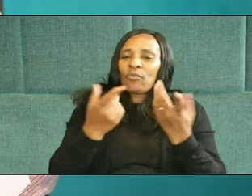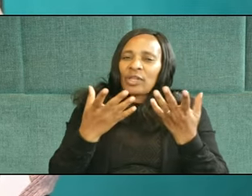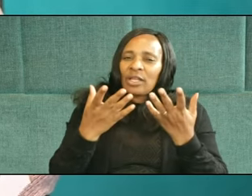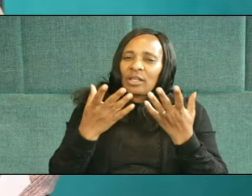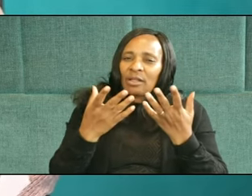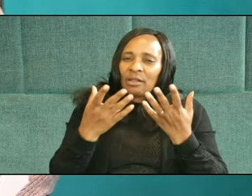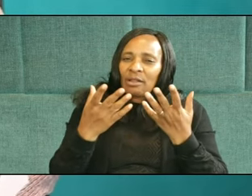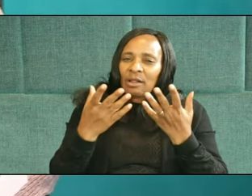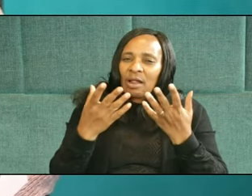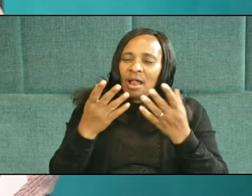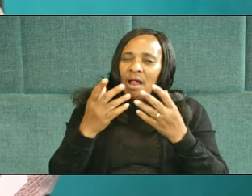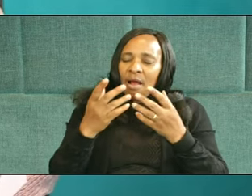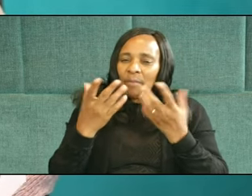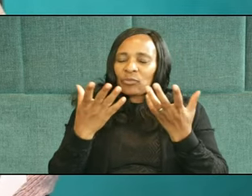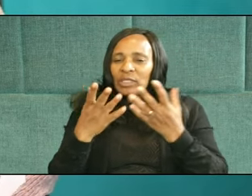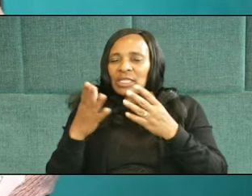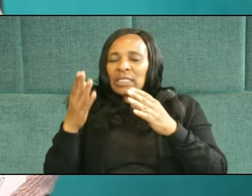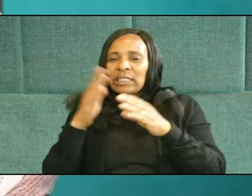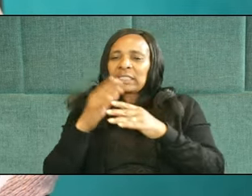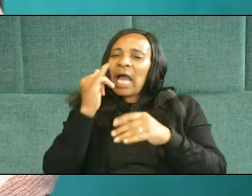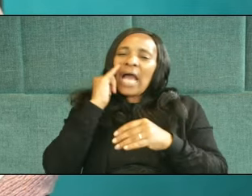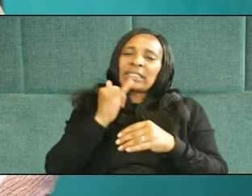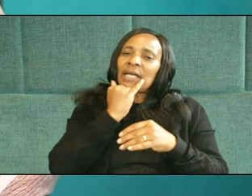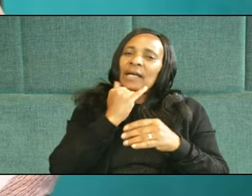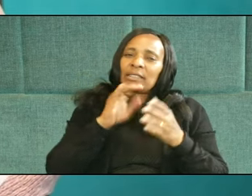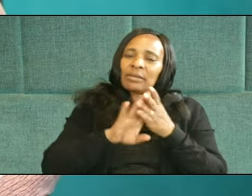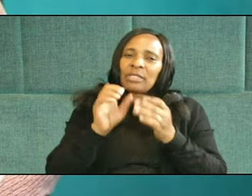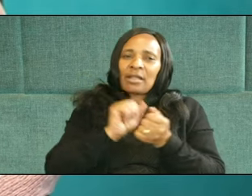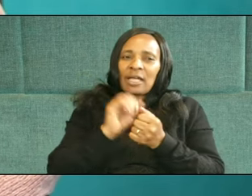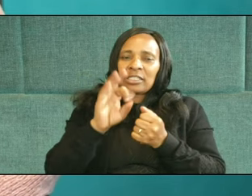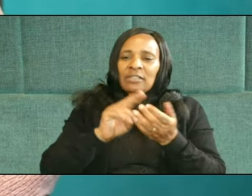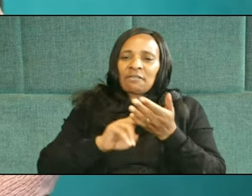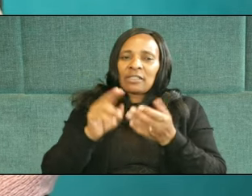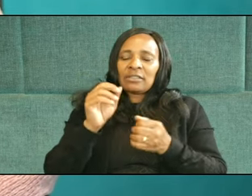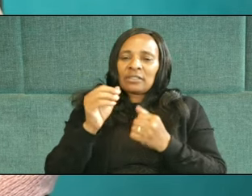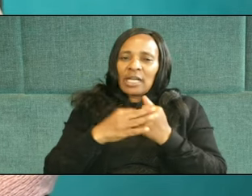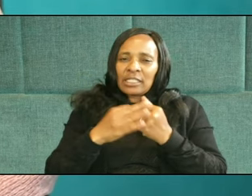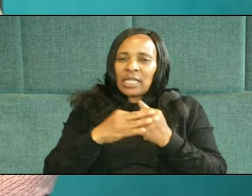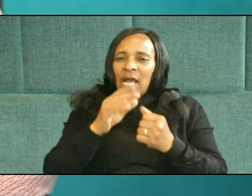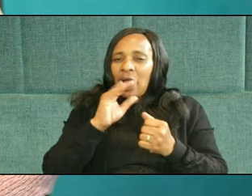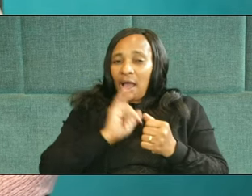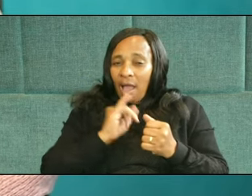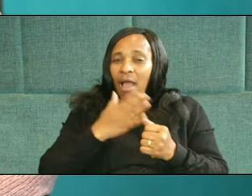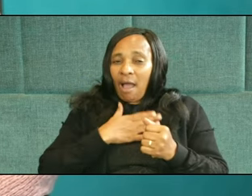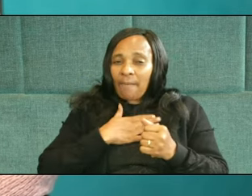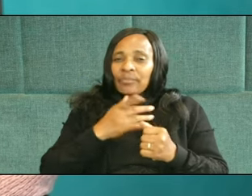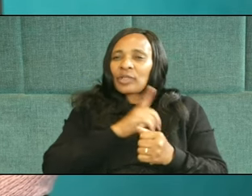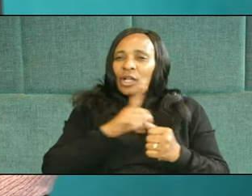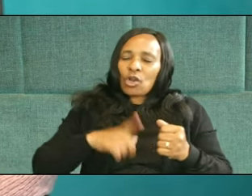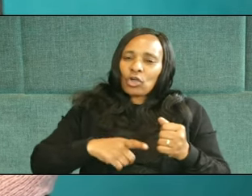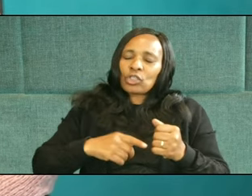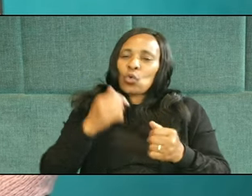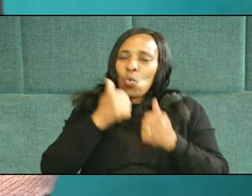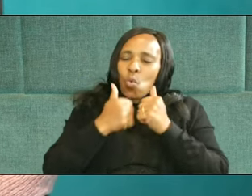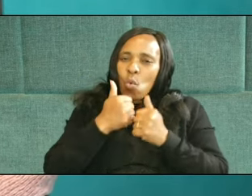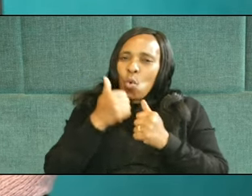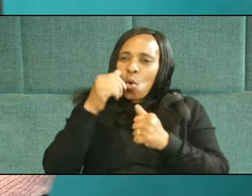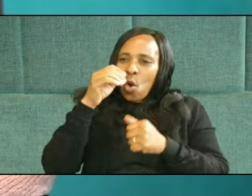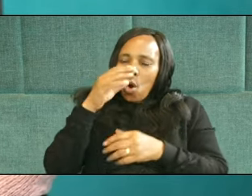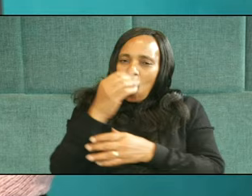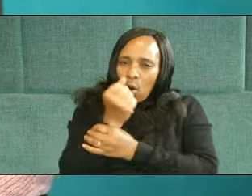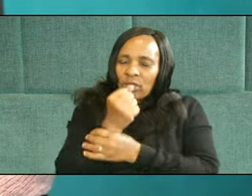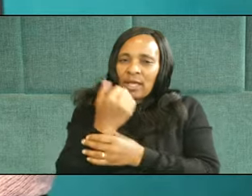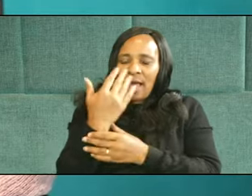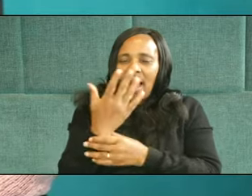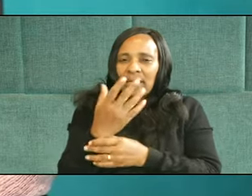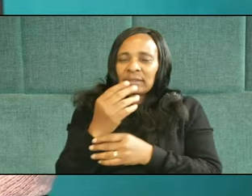punchlines. Mm-hmm. Isaiah 41:13 says, "For I am the Lord your God, who takes hold of your right hand and says to you, 'Do not fear, I will